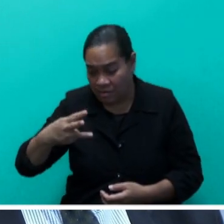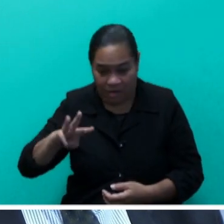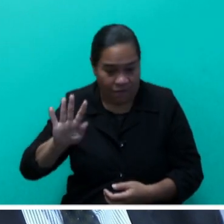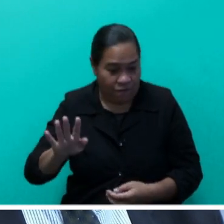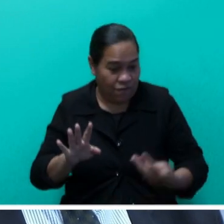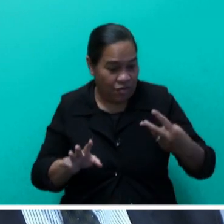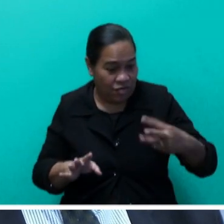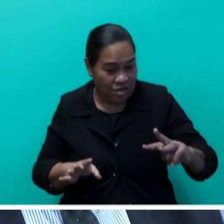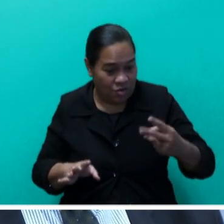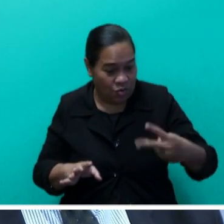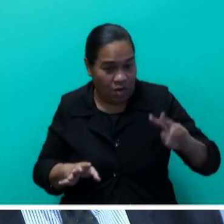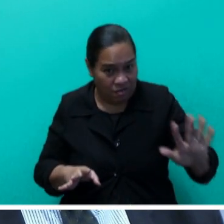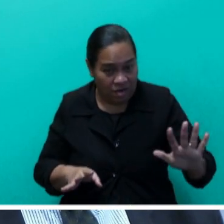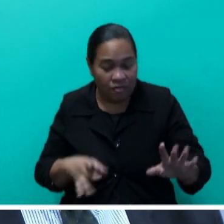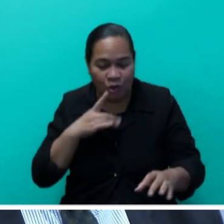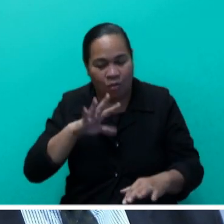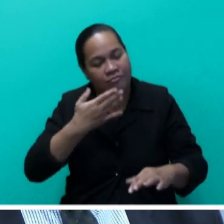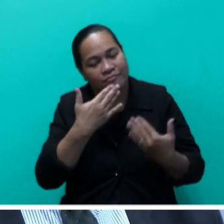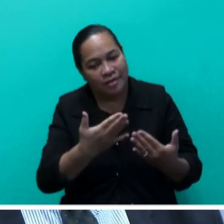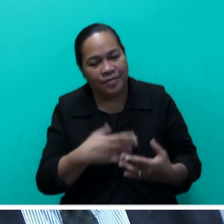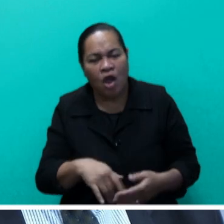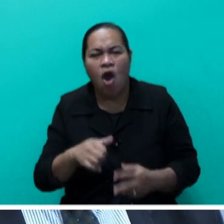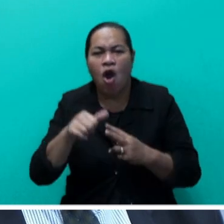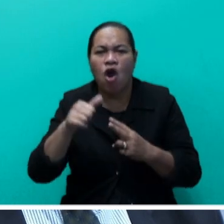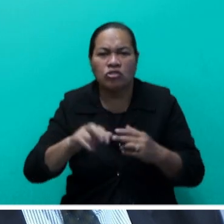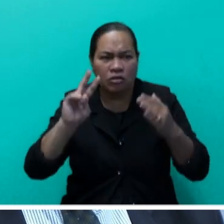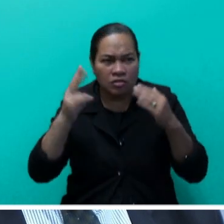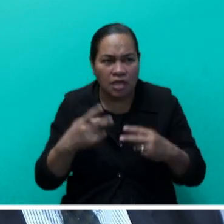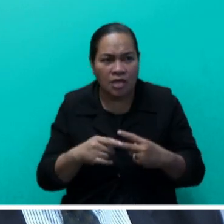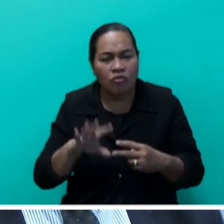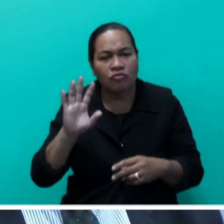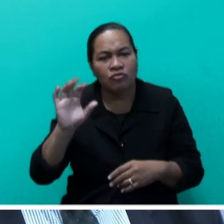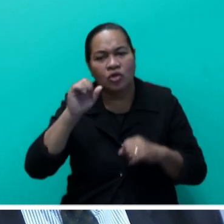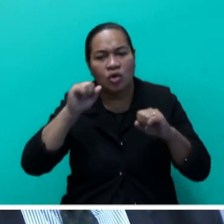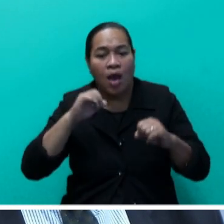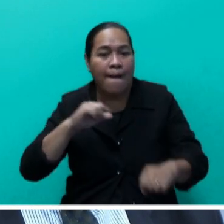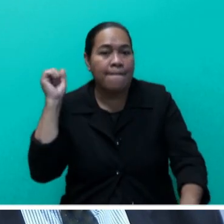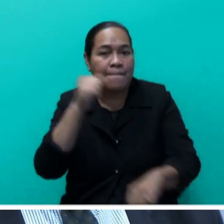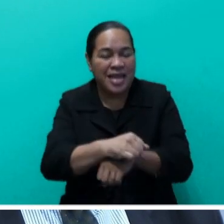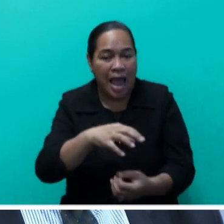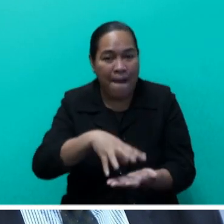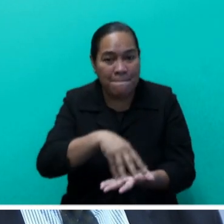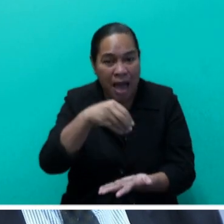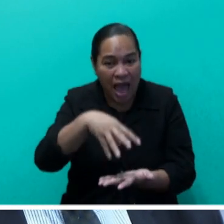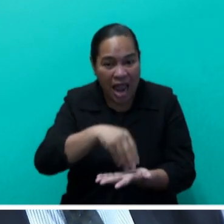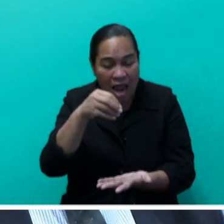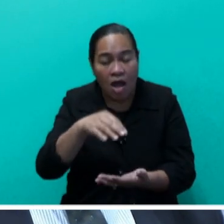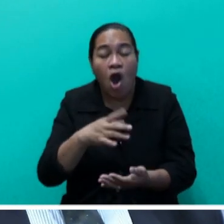take this opportunity to wish our bidding team that will be in Palau this week all the very